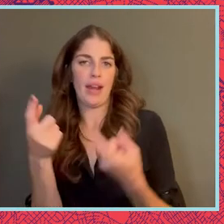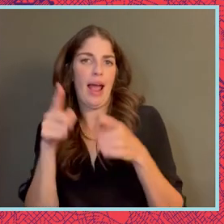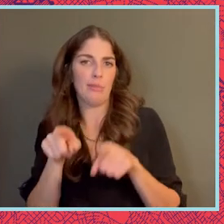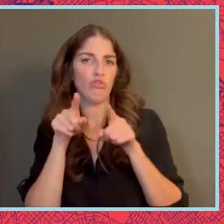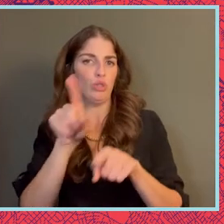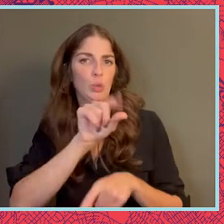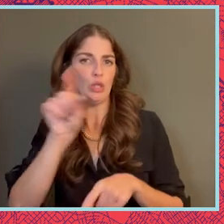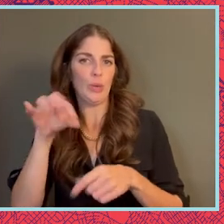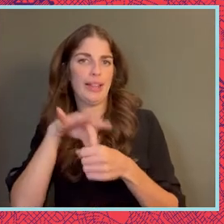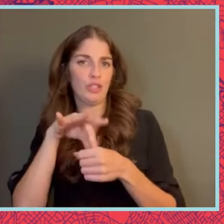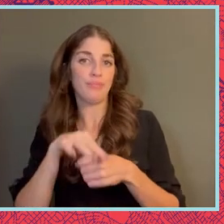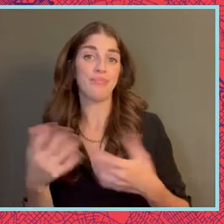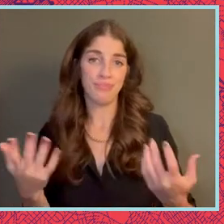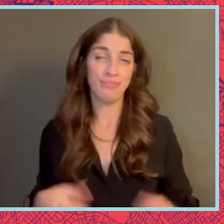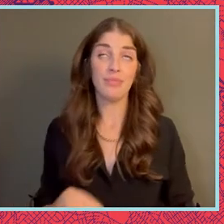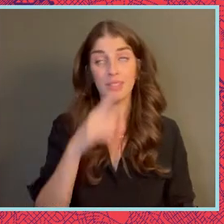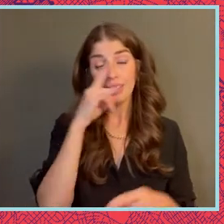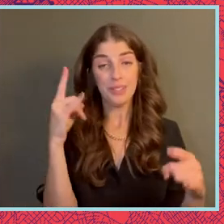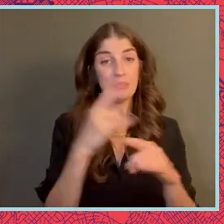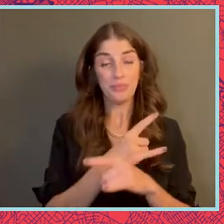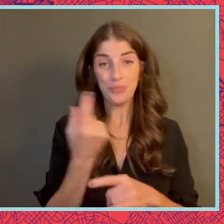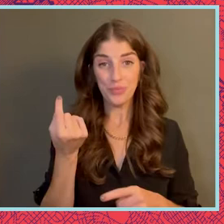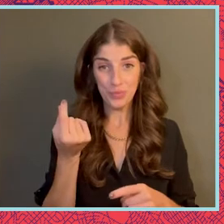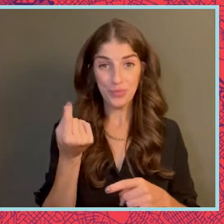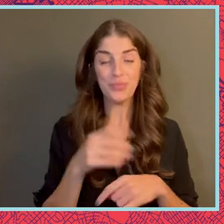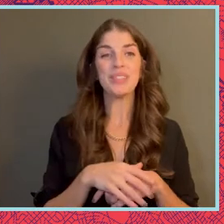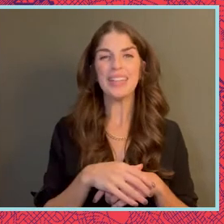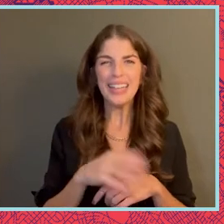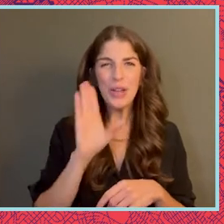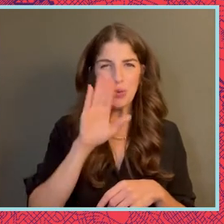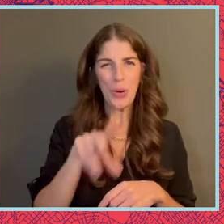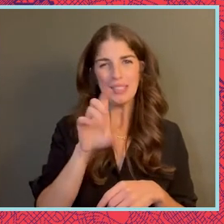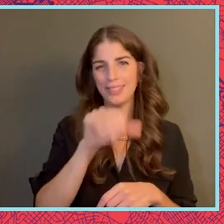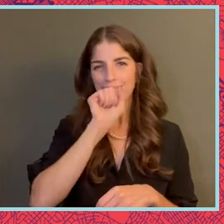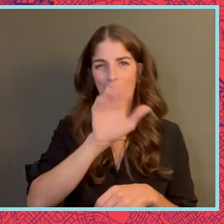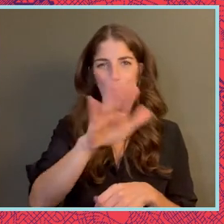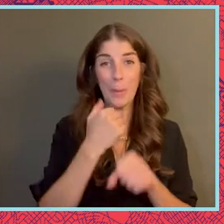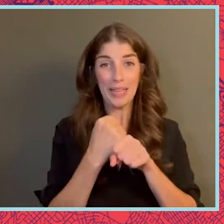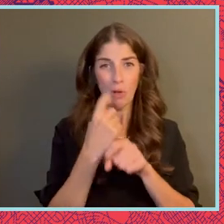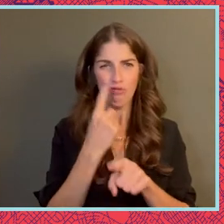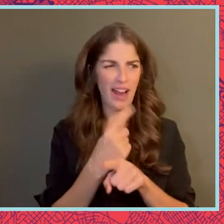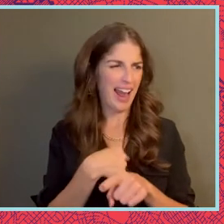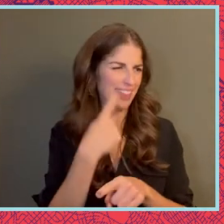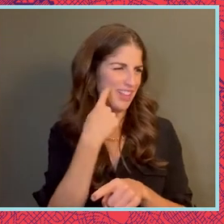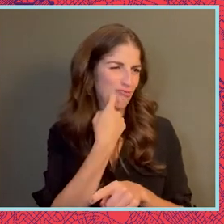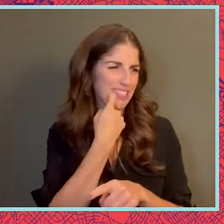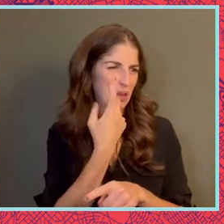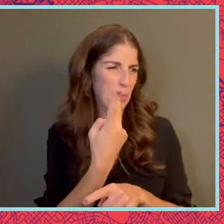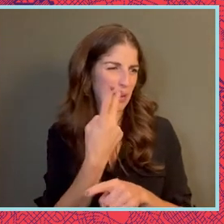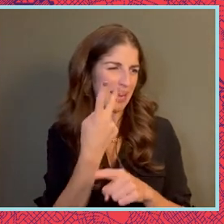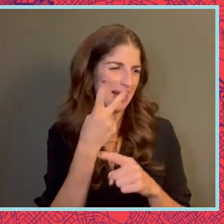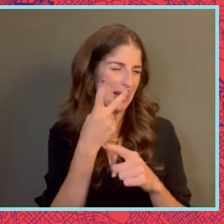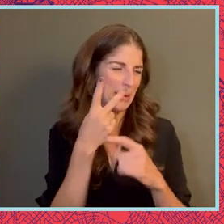in the 2020 election. One of the ironies of, you know, D.C. is a baseball town. I think we just